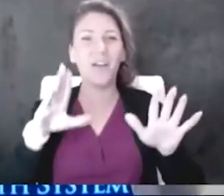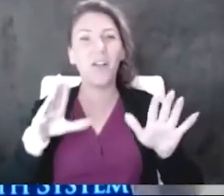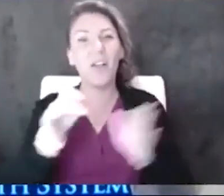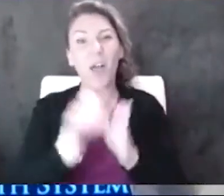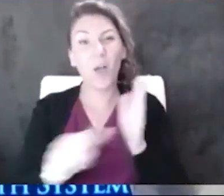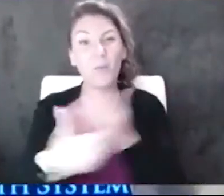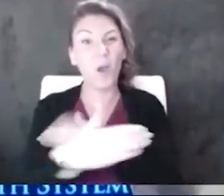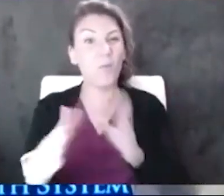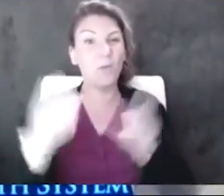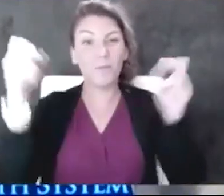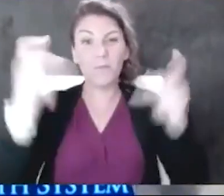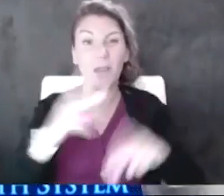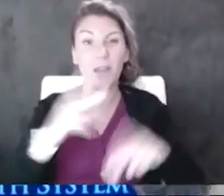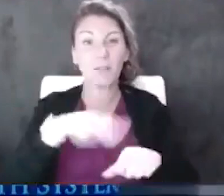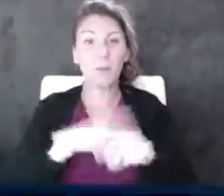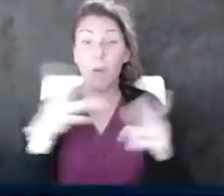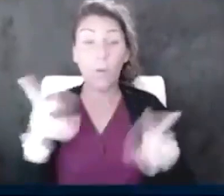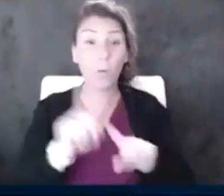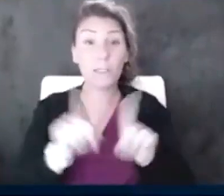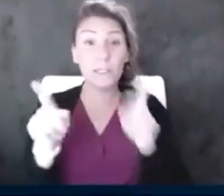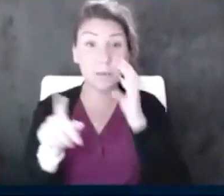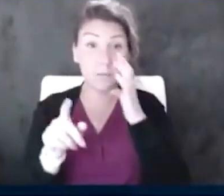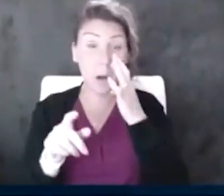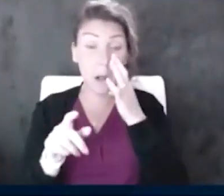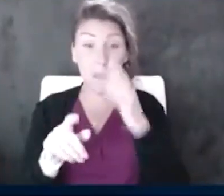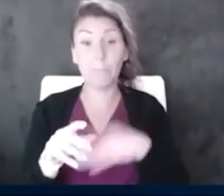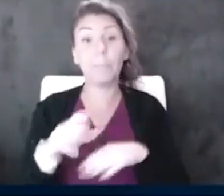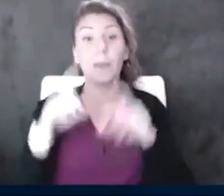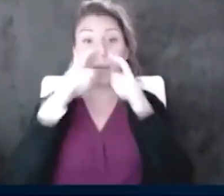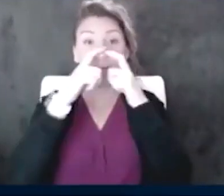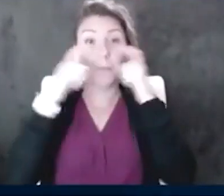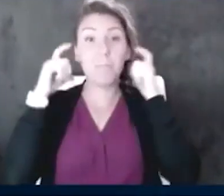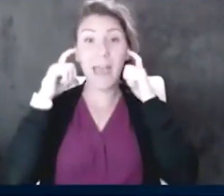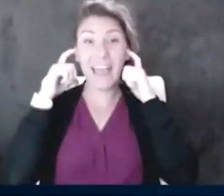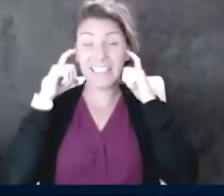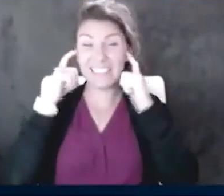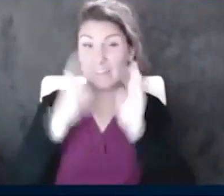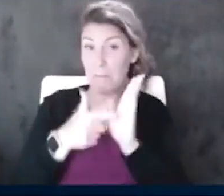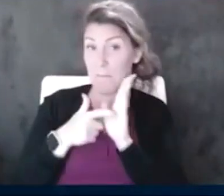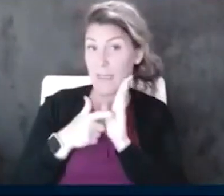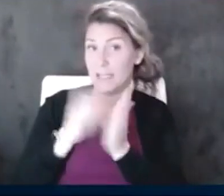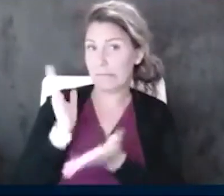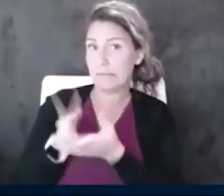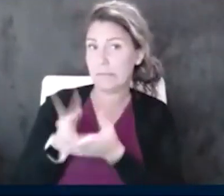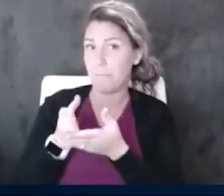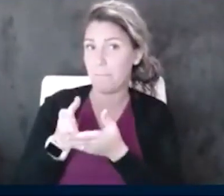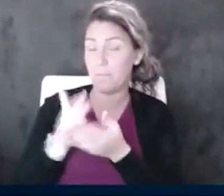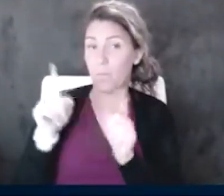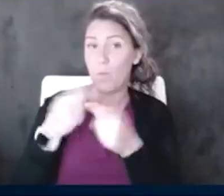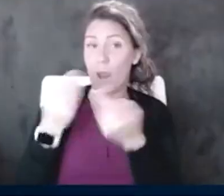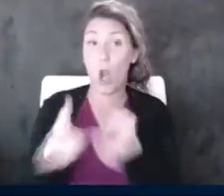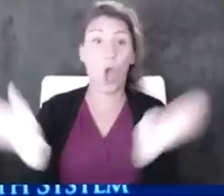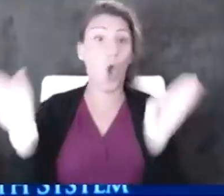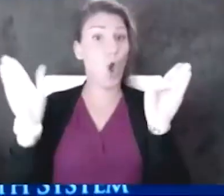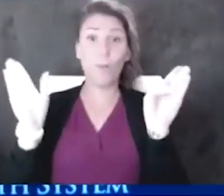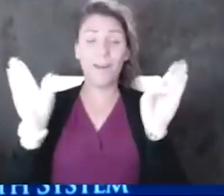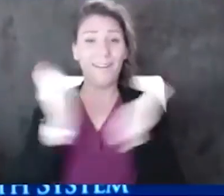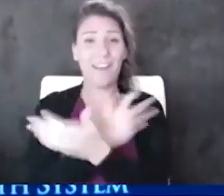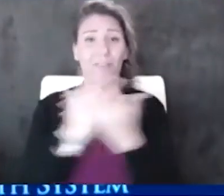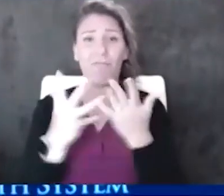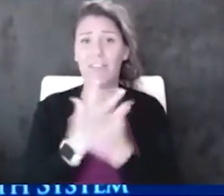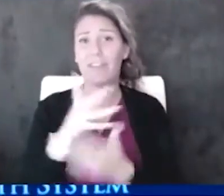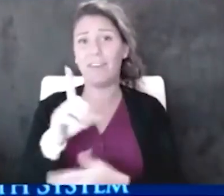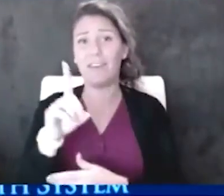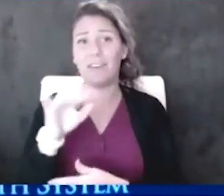different? The masking mandate went away. Yeah, absolutely. As soon as we open everything up, here comes the Delta variant, and it was a combination